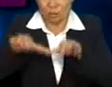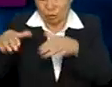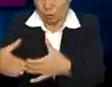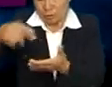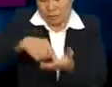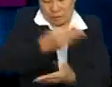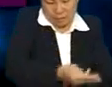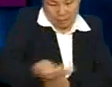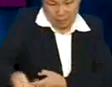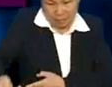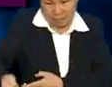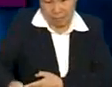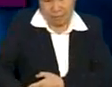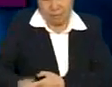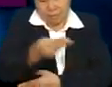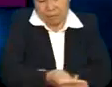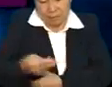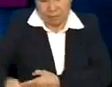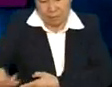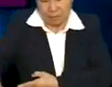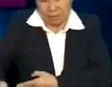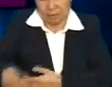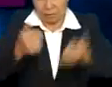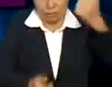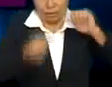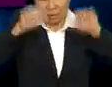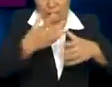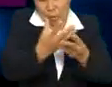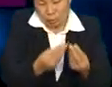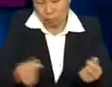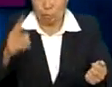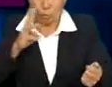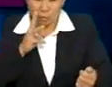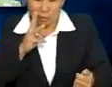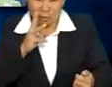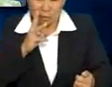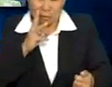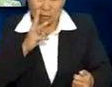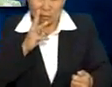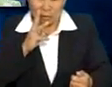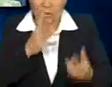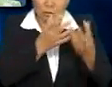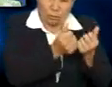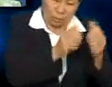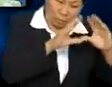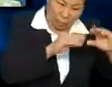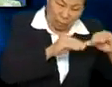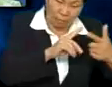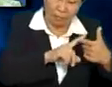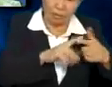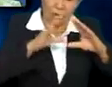Let's group these materials. Materials which can absorb water: